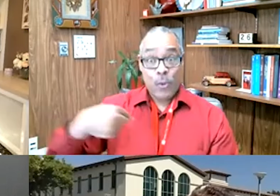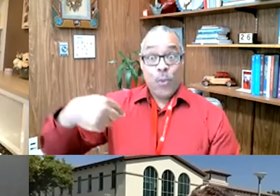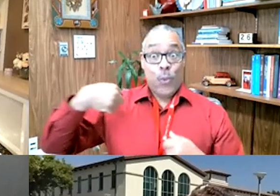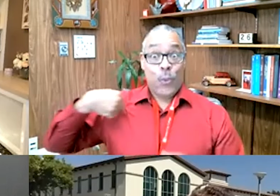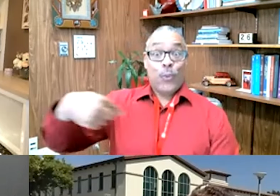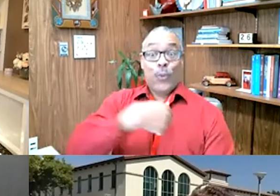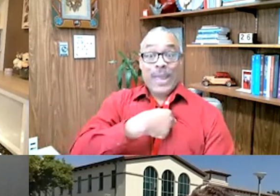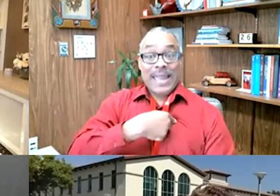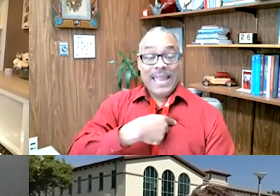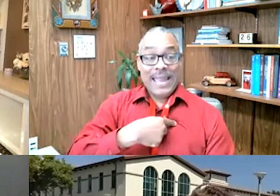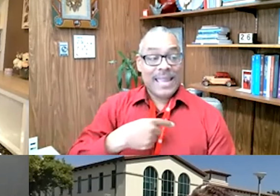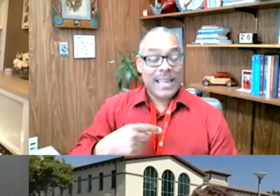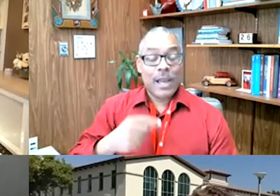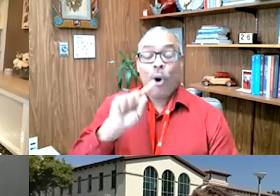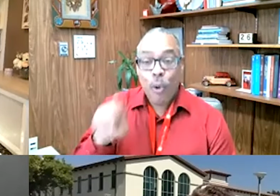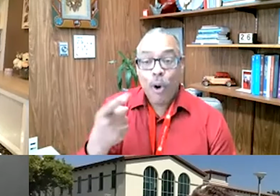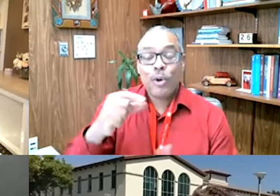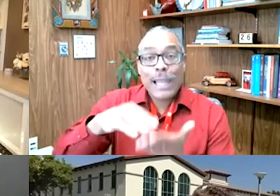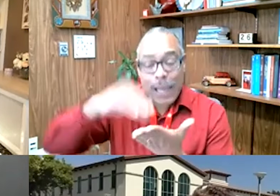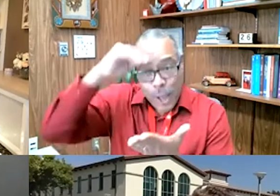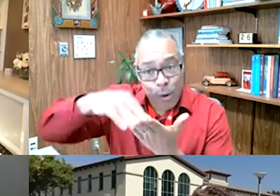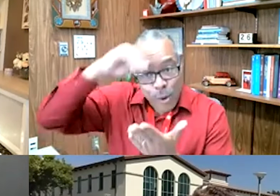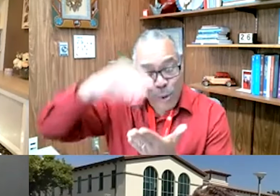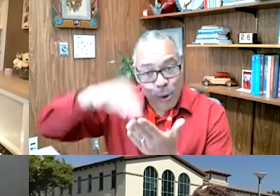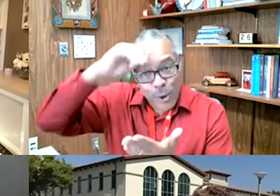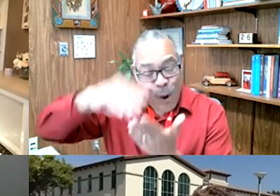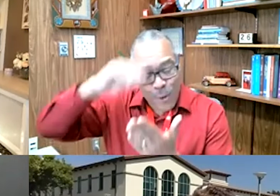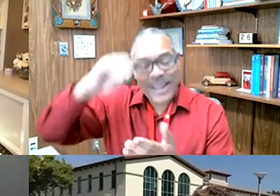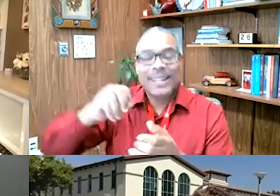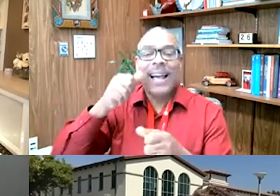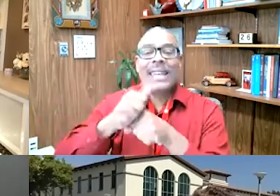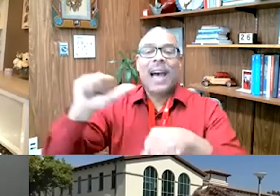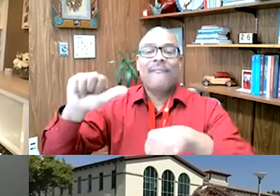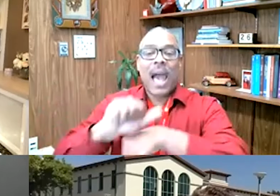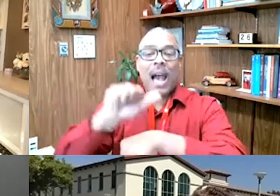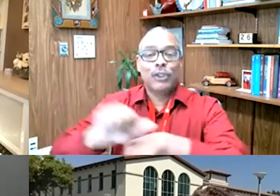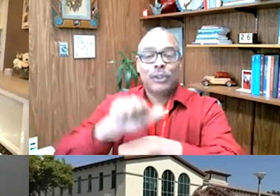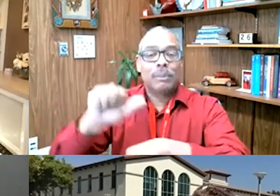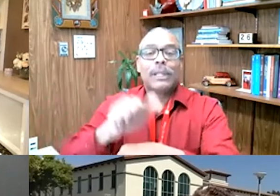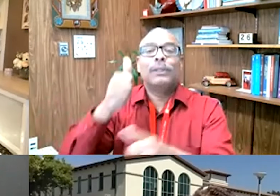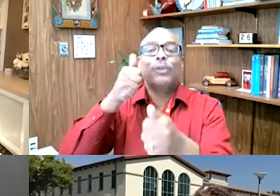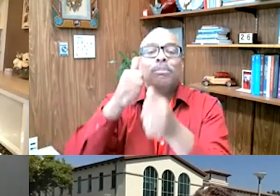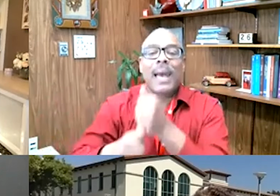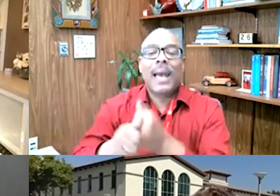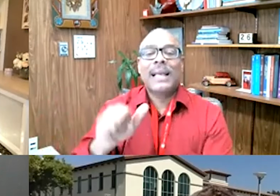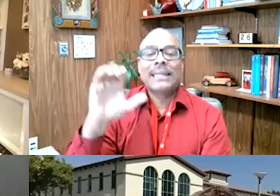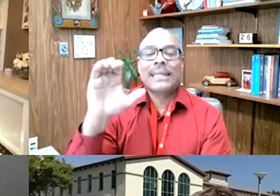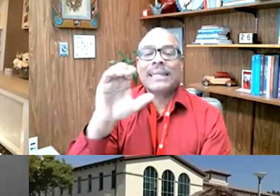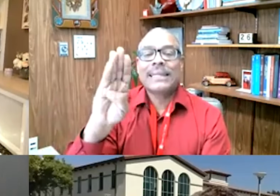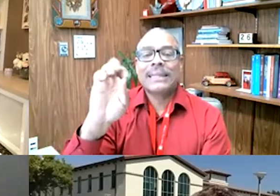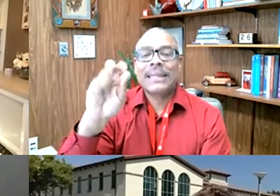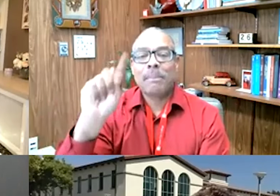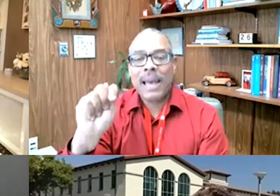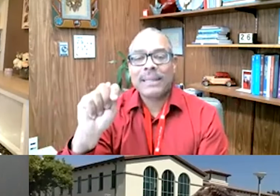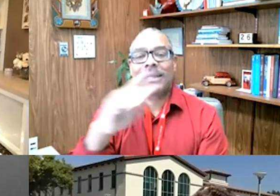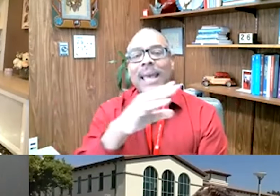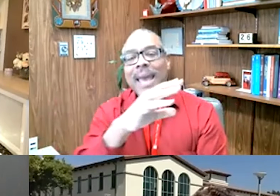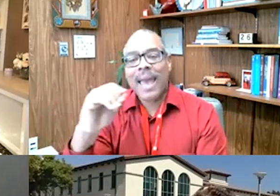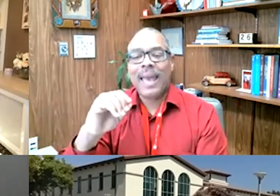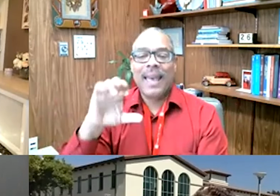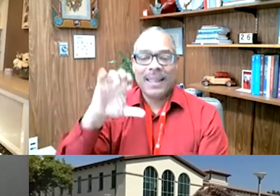And I remember, and we only learned,